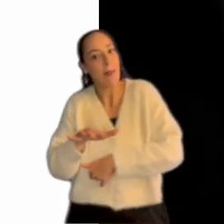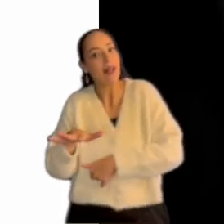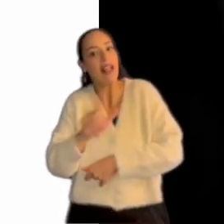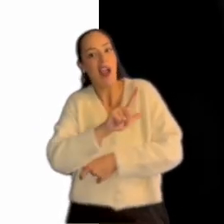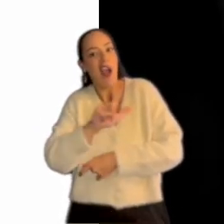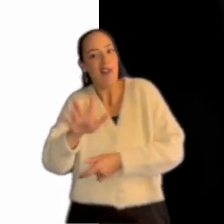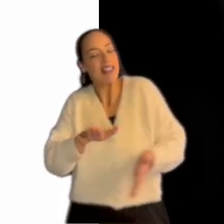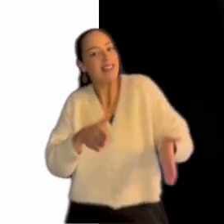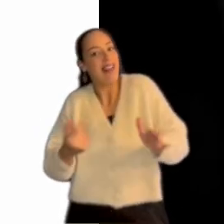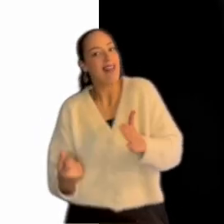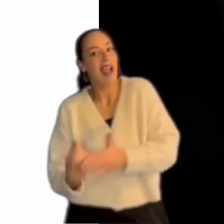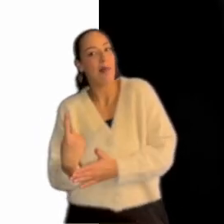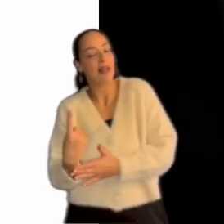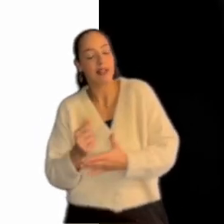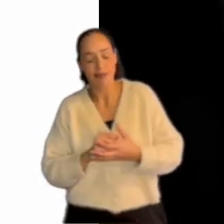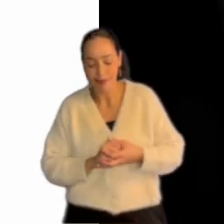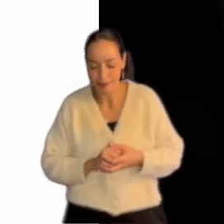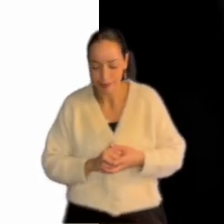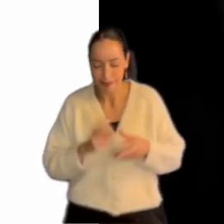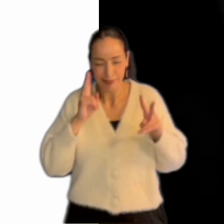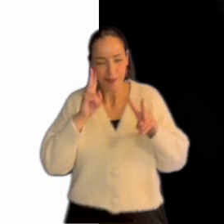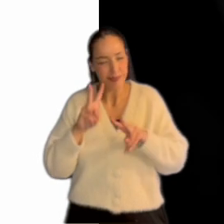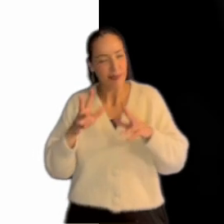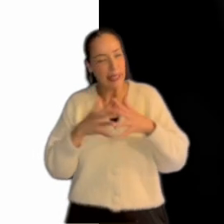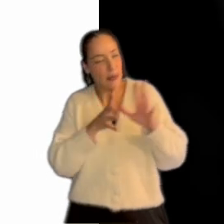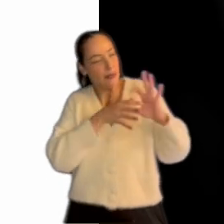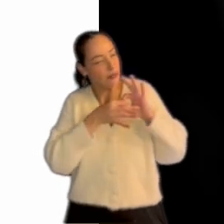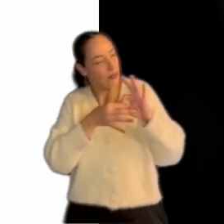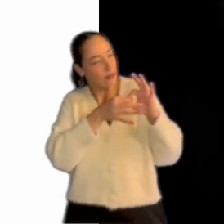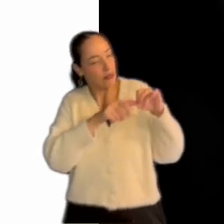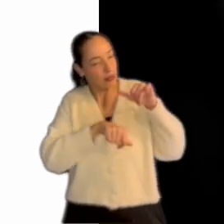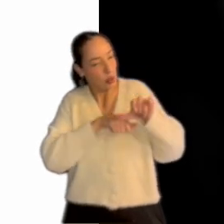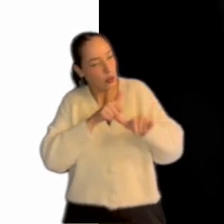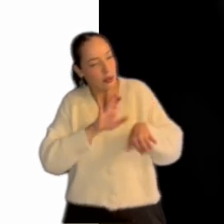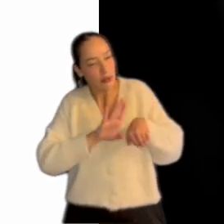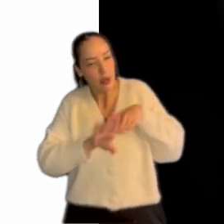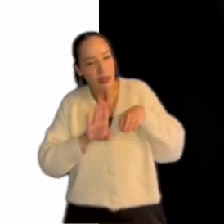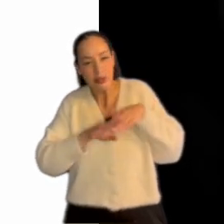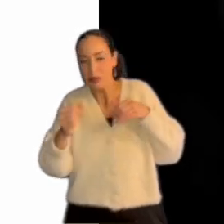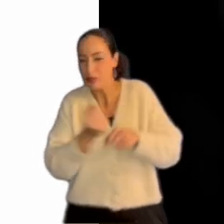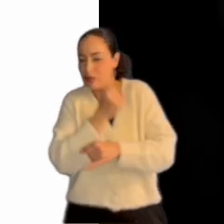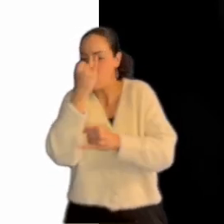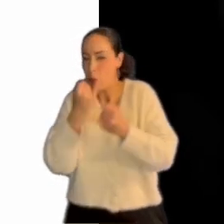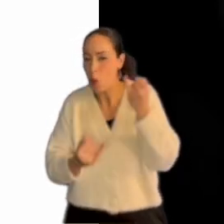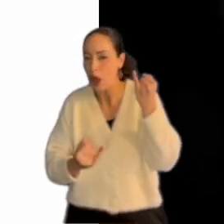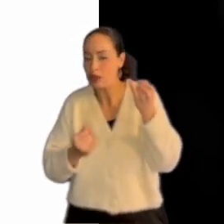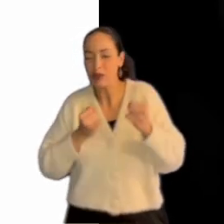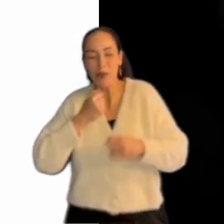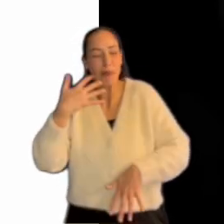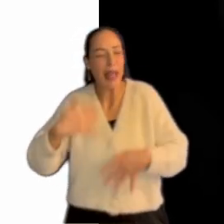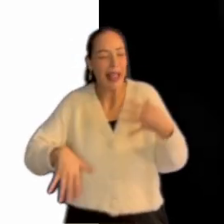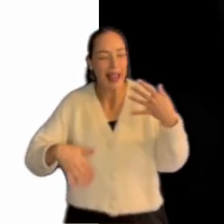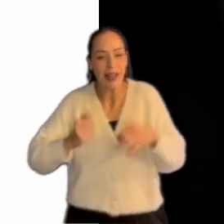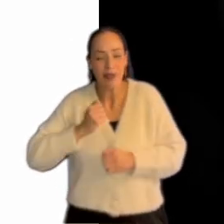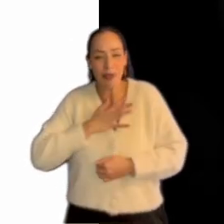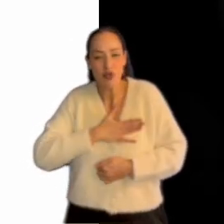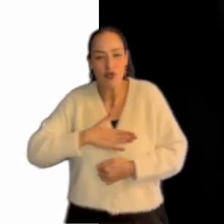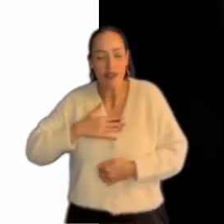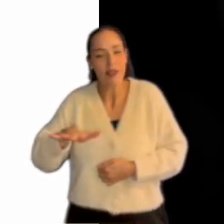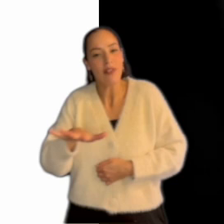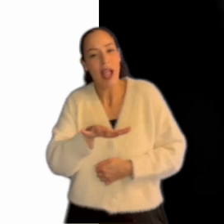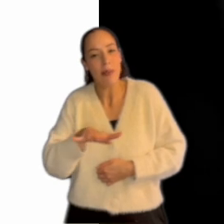I also observed how organisational processes and practices served to exacerbate the anguish and pain of bereaved families at the worst moment in their